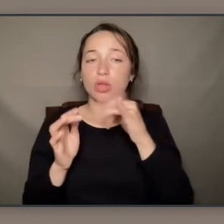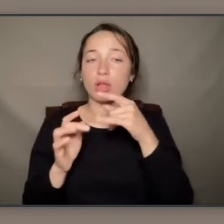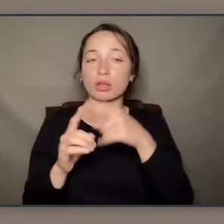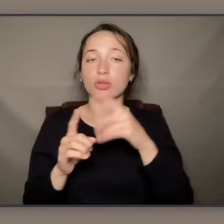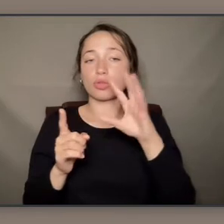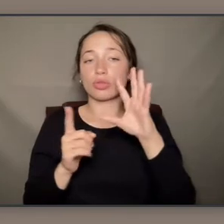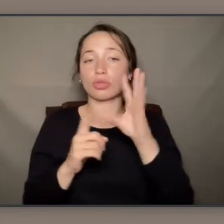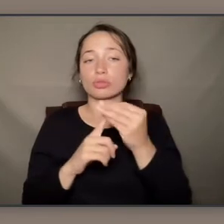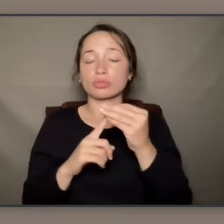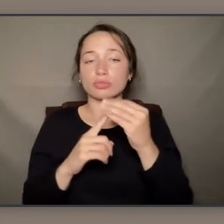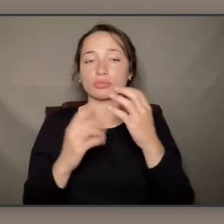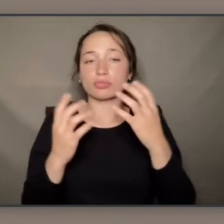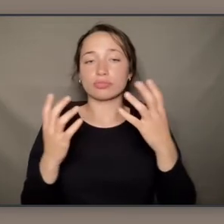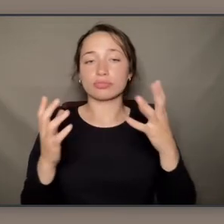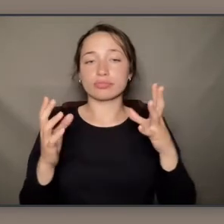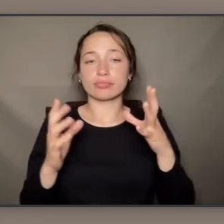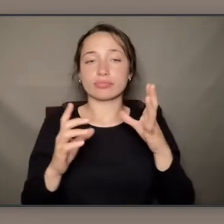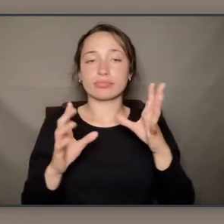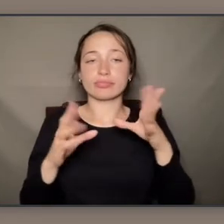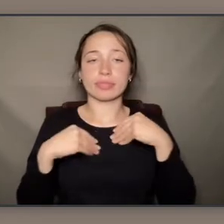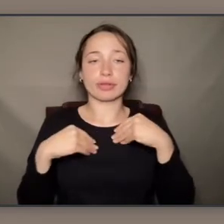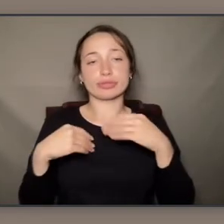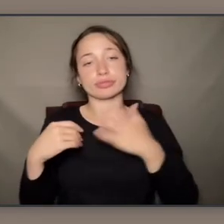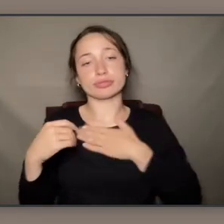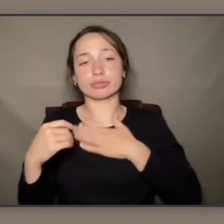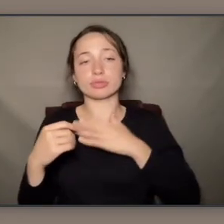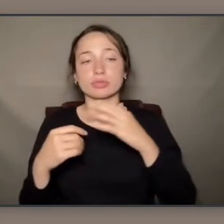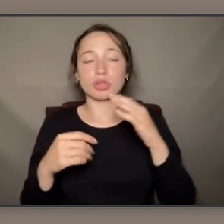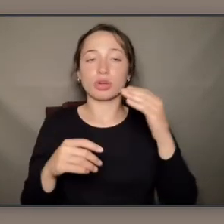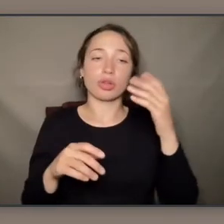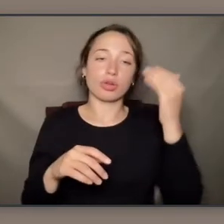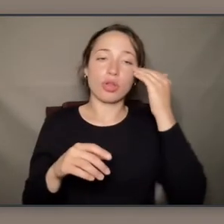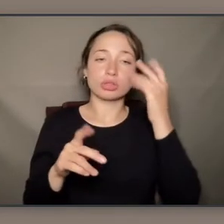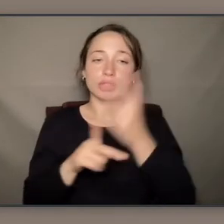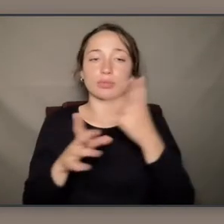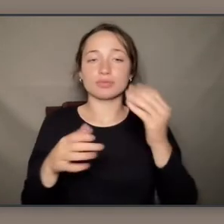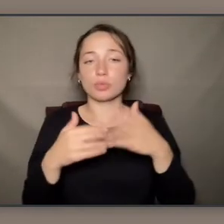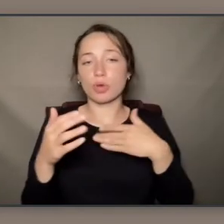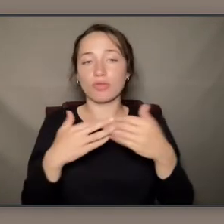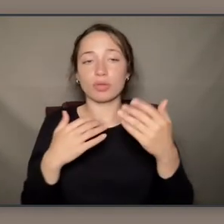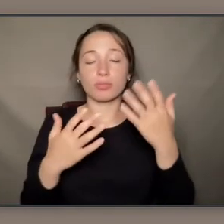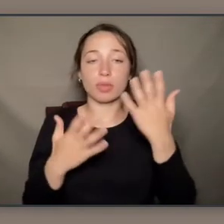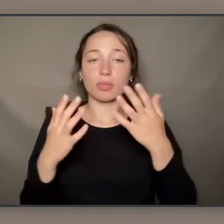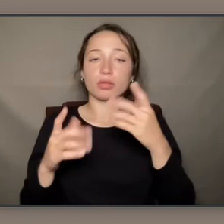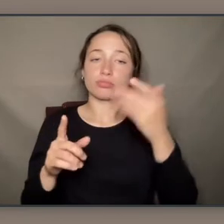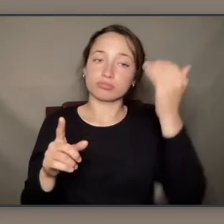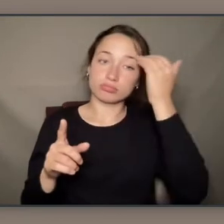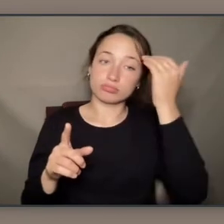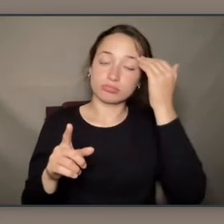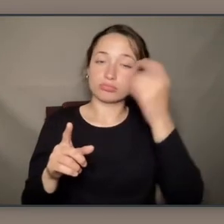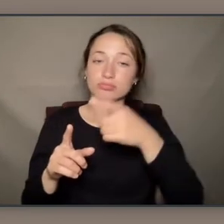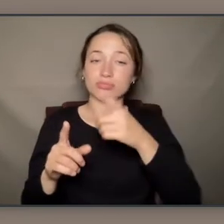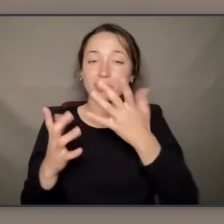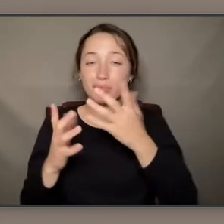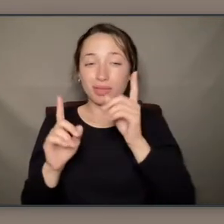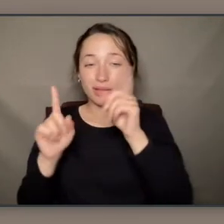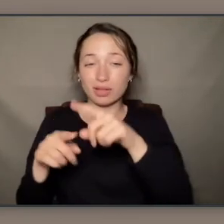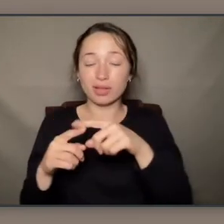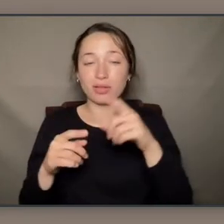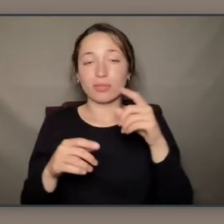the culture bearers, the knowledge keepers of whatever peoples they come from. But they